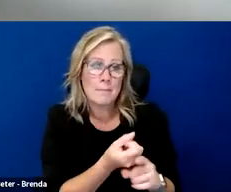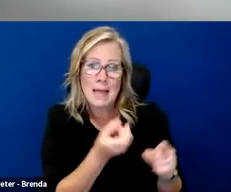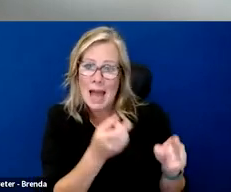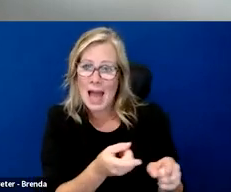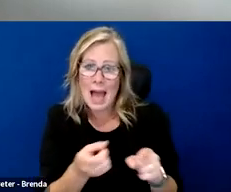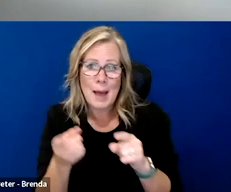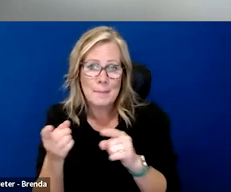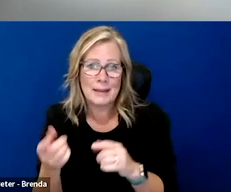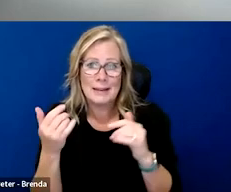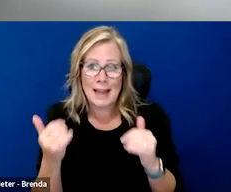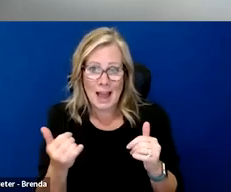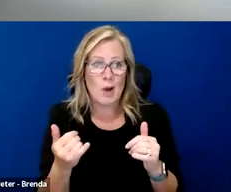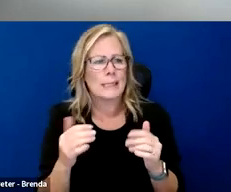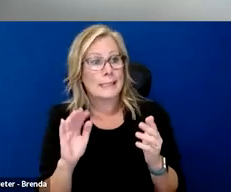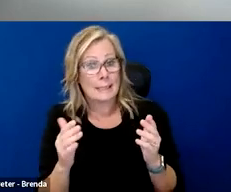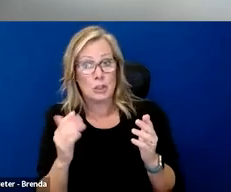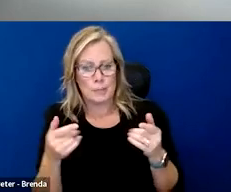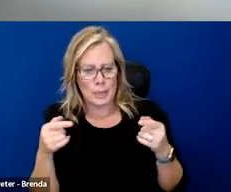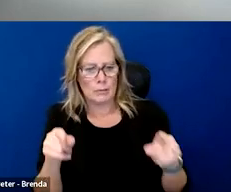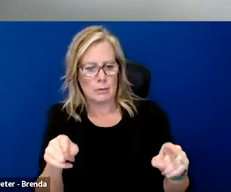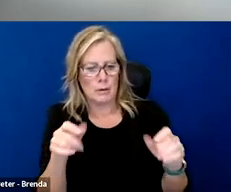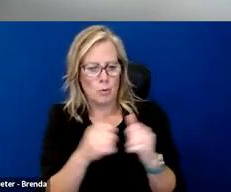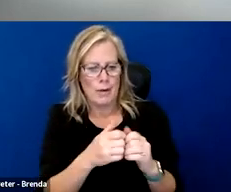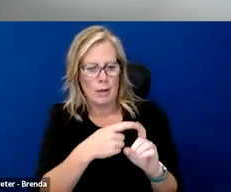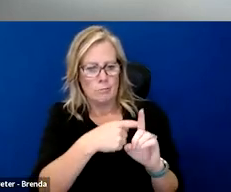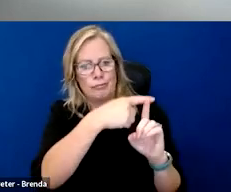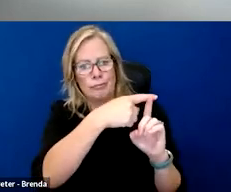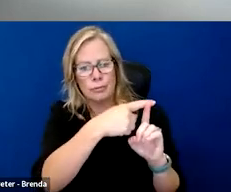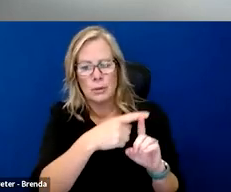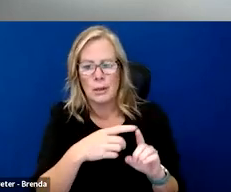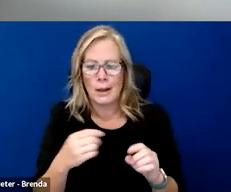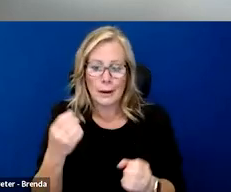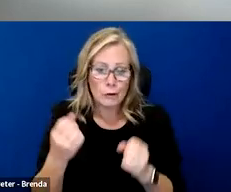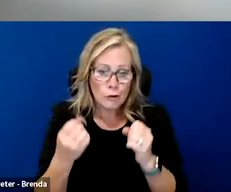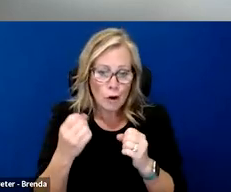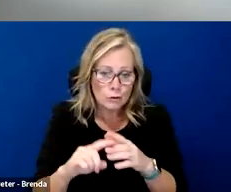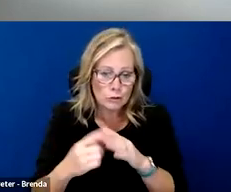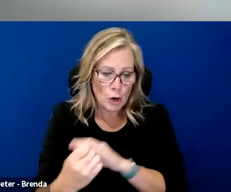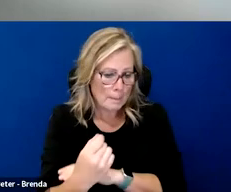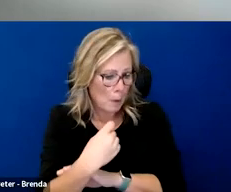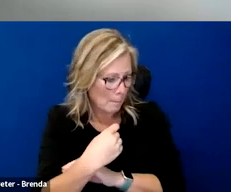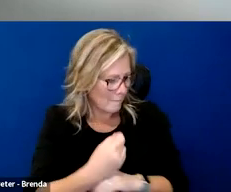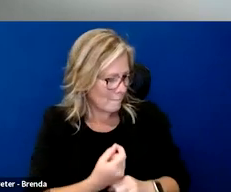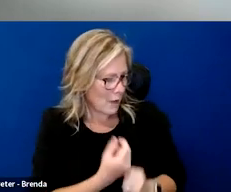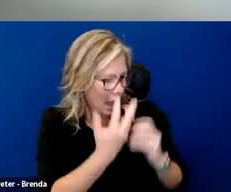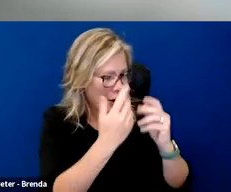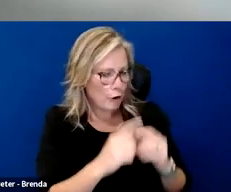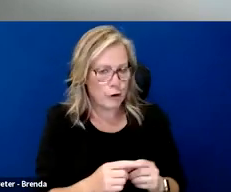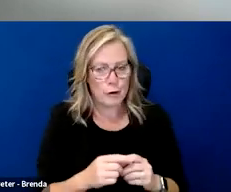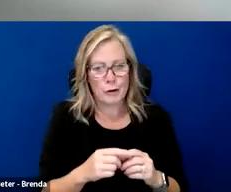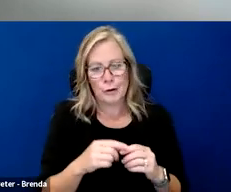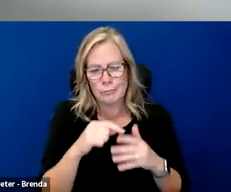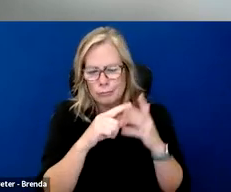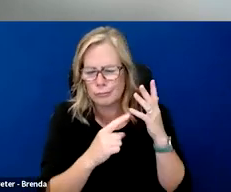periods of extreme heat. This increased risk of ignition and ongoing fires, and then we can have smoke exposure at the same